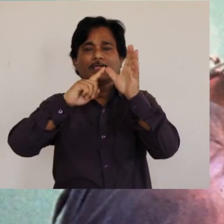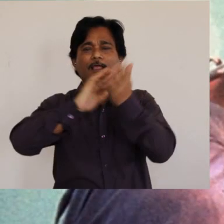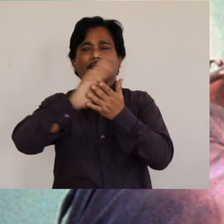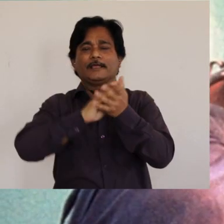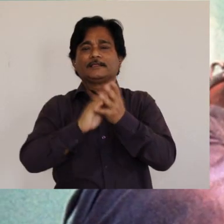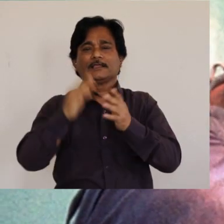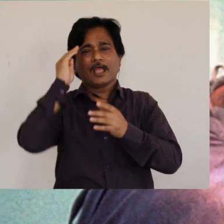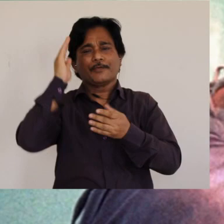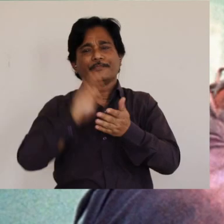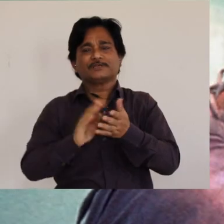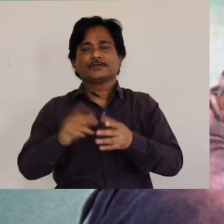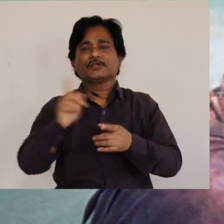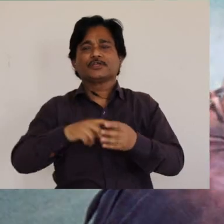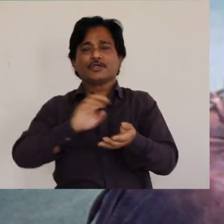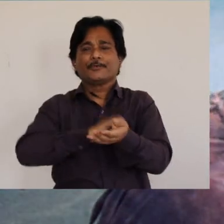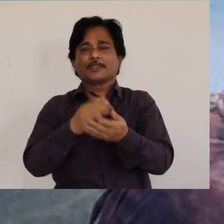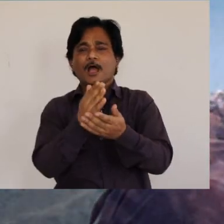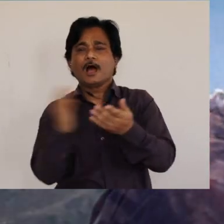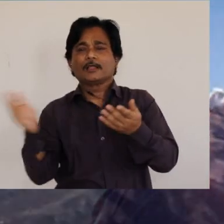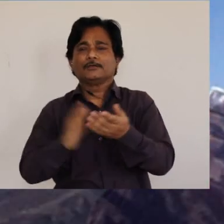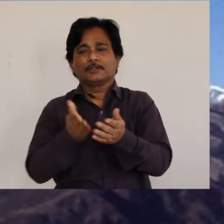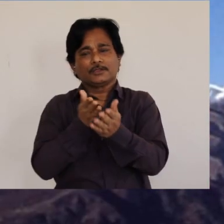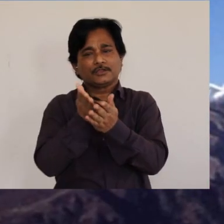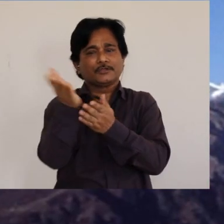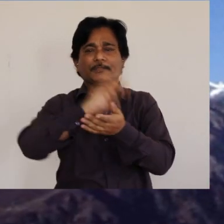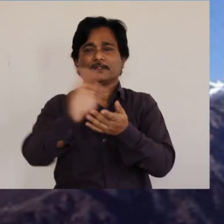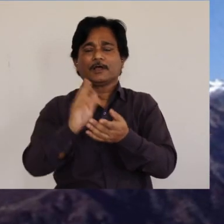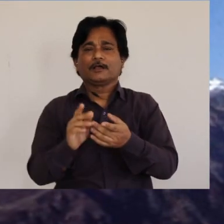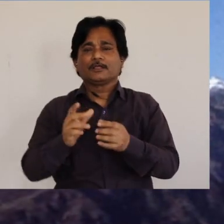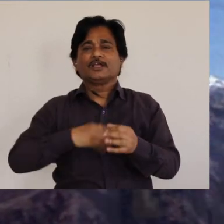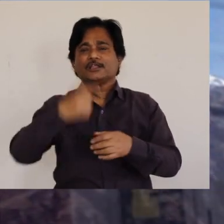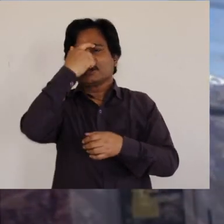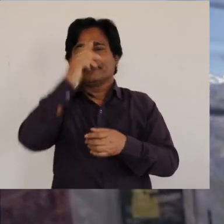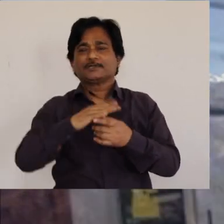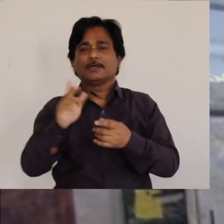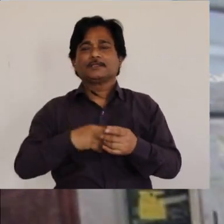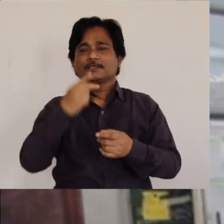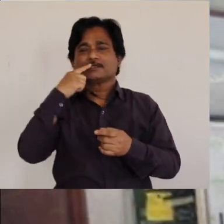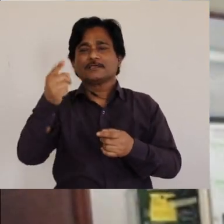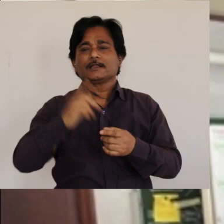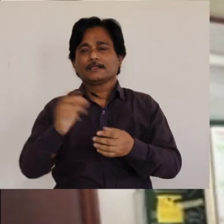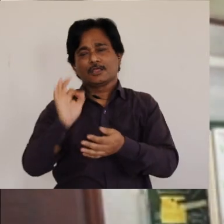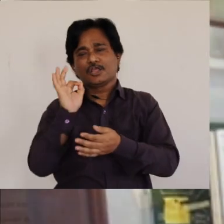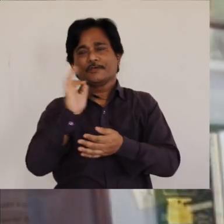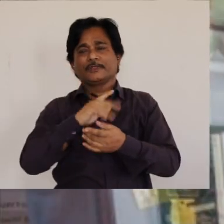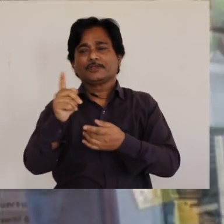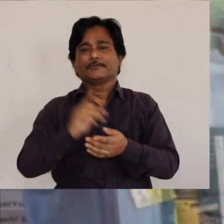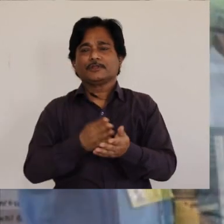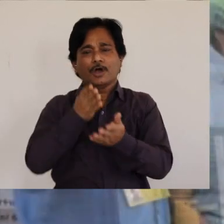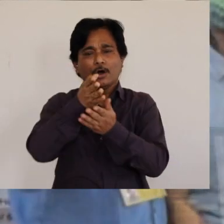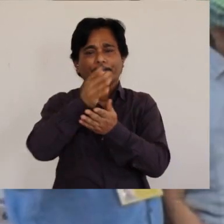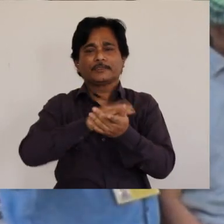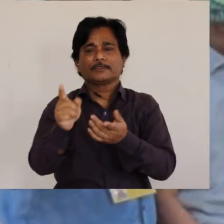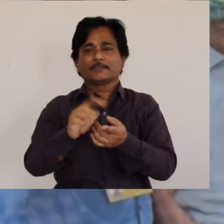AHI believes curative medical care alone is not a sustainable solution to health problems. Instead, an effective and